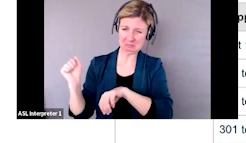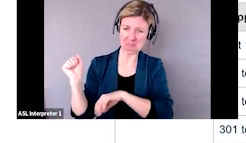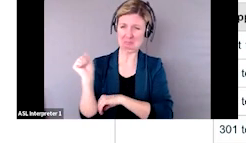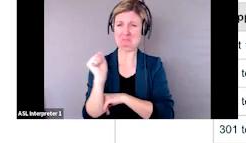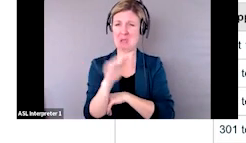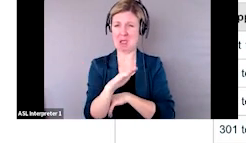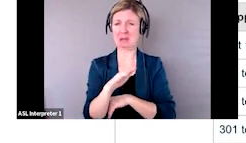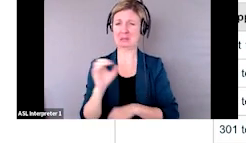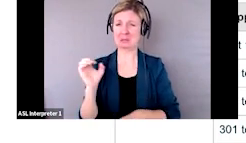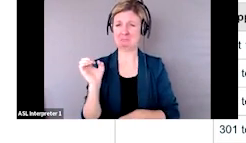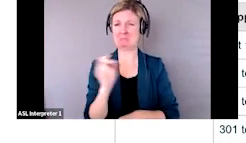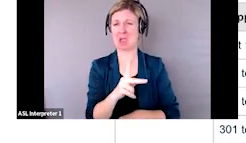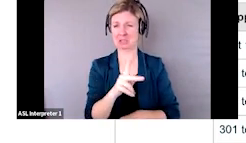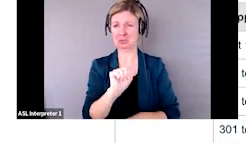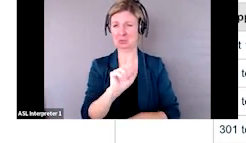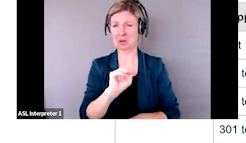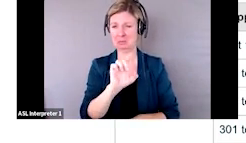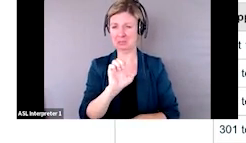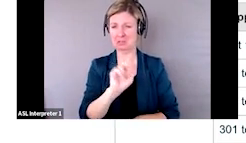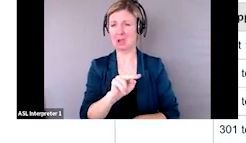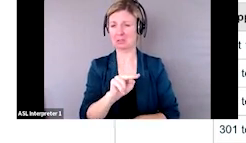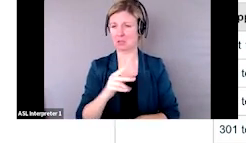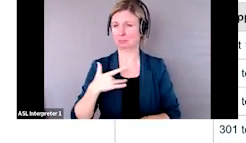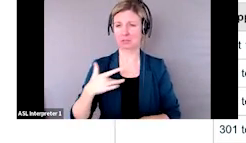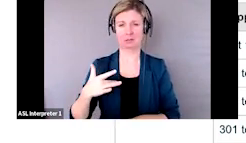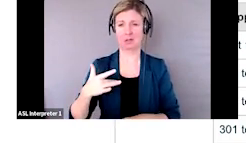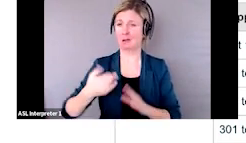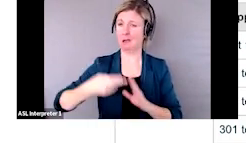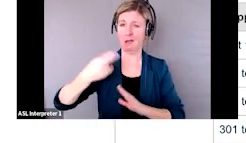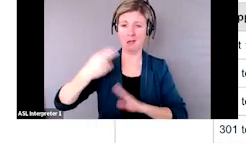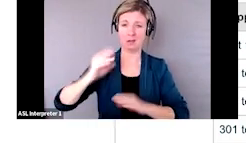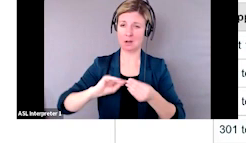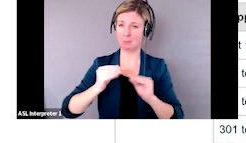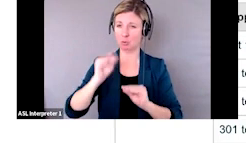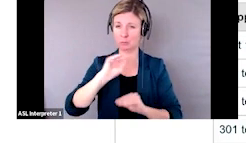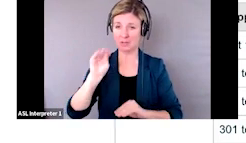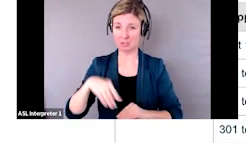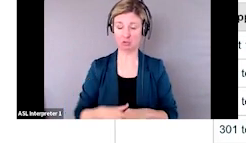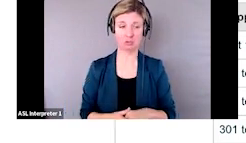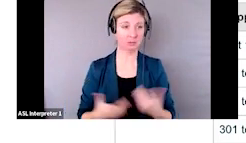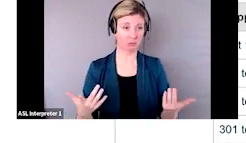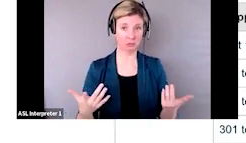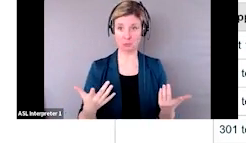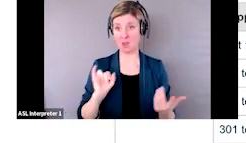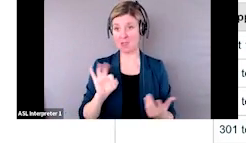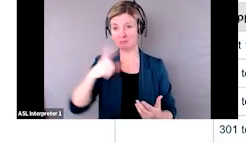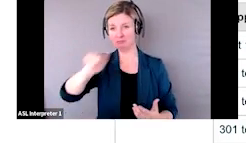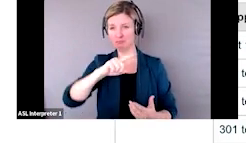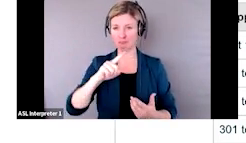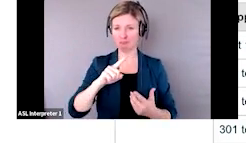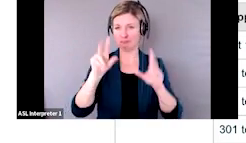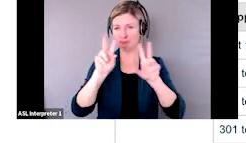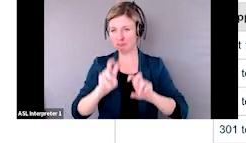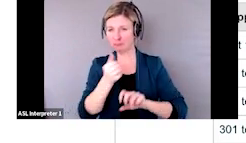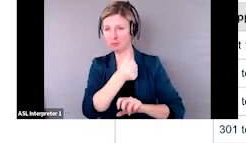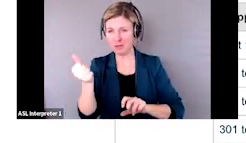taking a look at any of your own buying behaviors, I know I've been guilty of buying the large and the extra large version of the same thing,